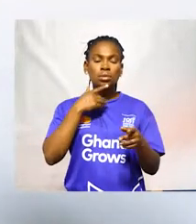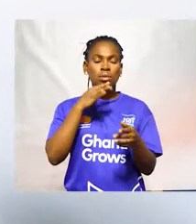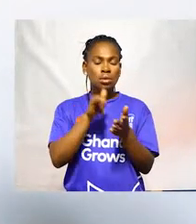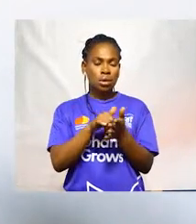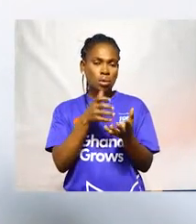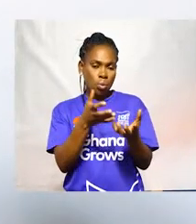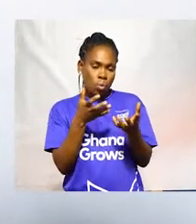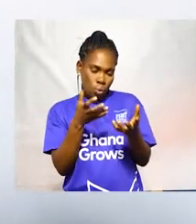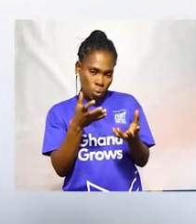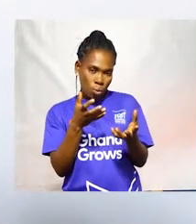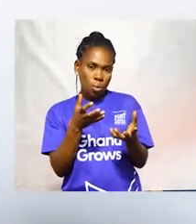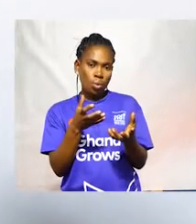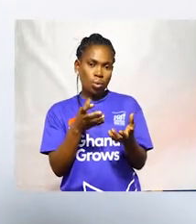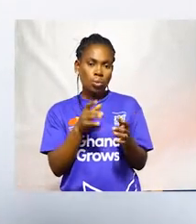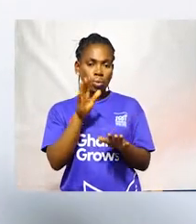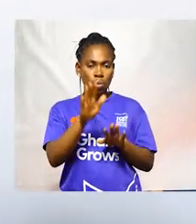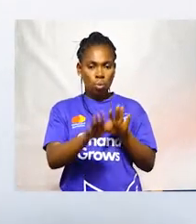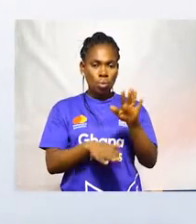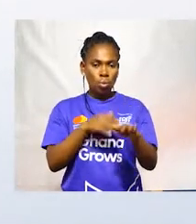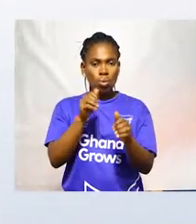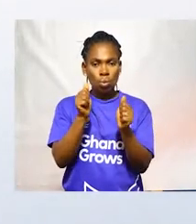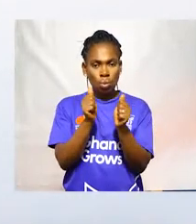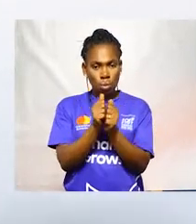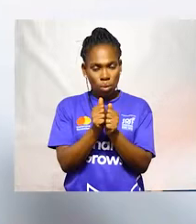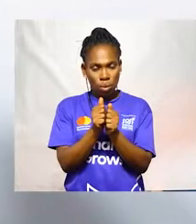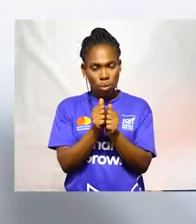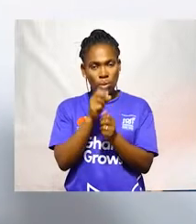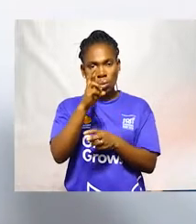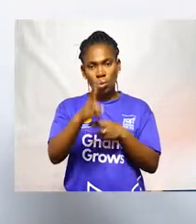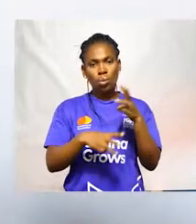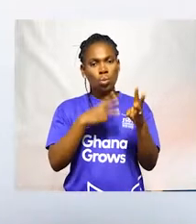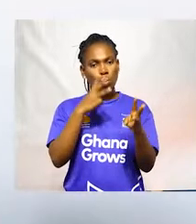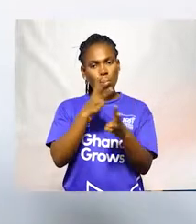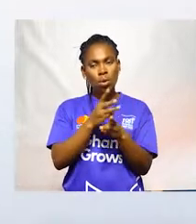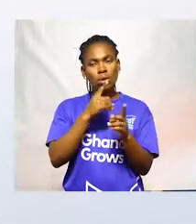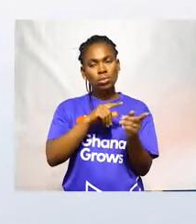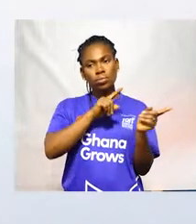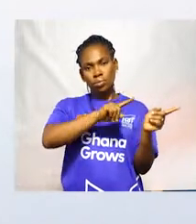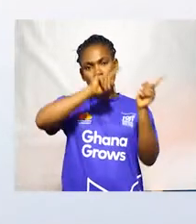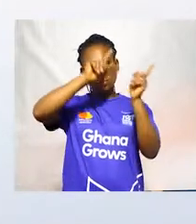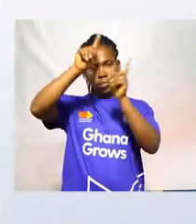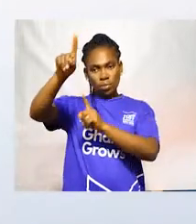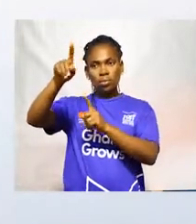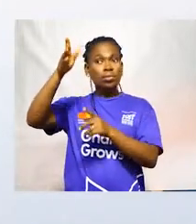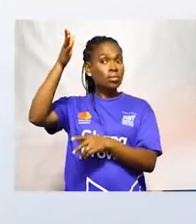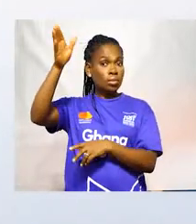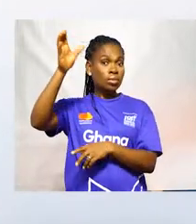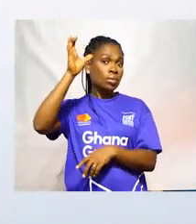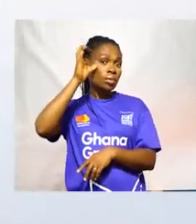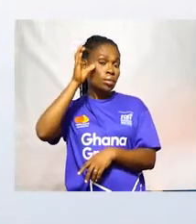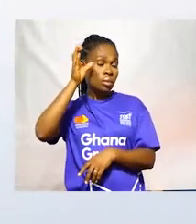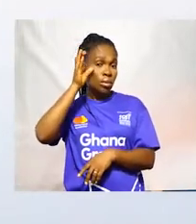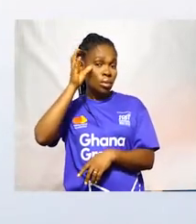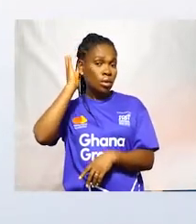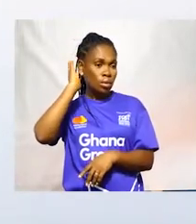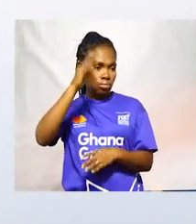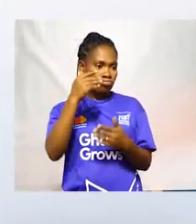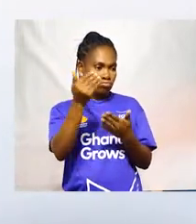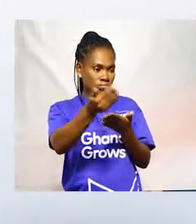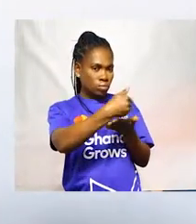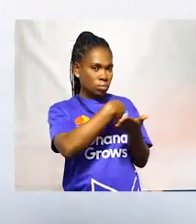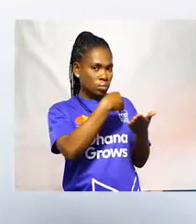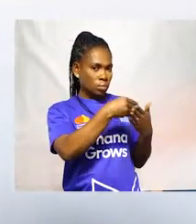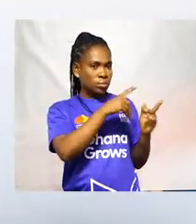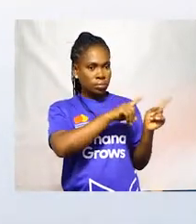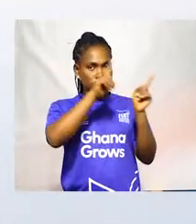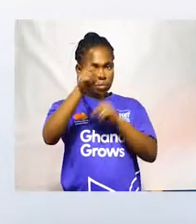wanted to work with the world superpower. So I'm going there. I'll raise funds, go there, do